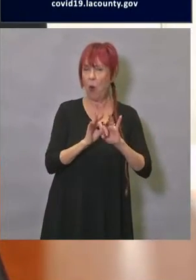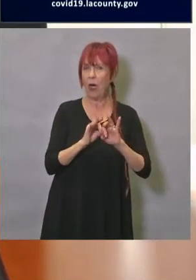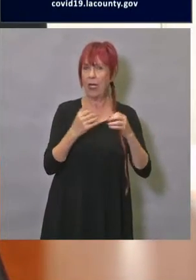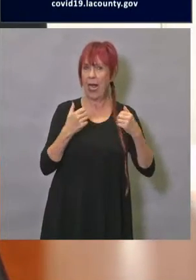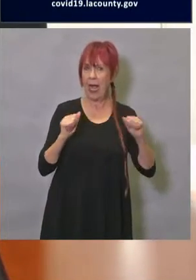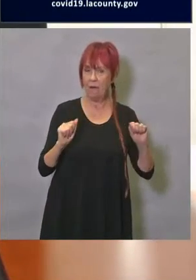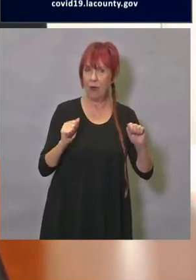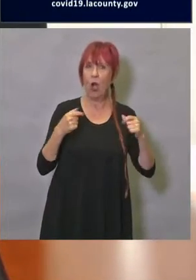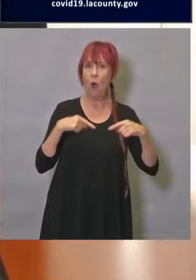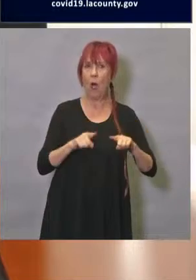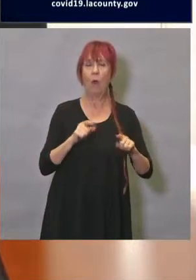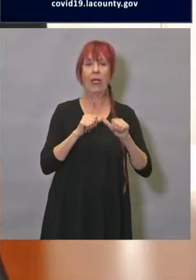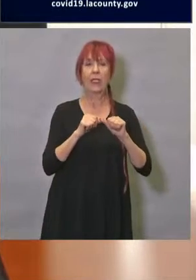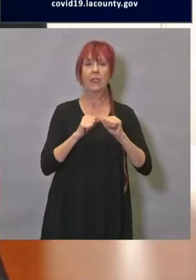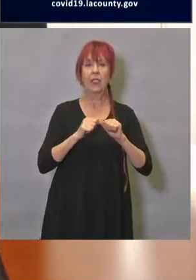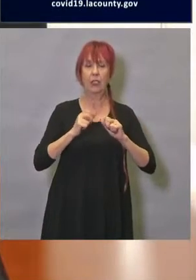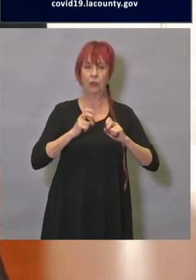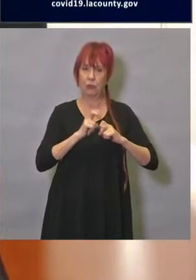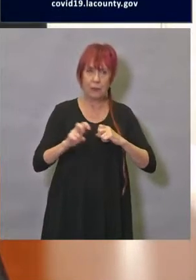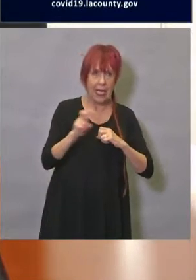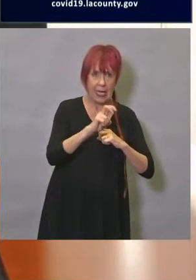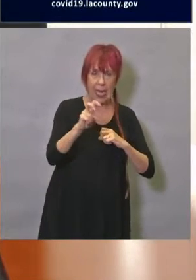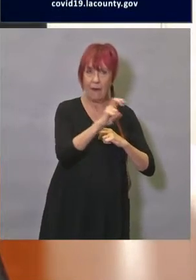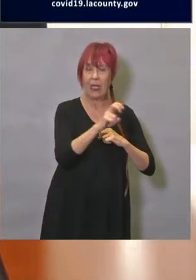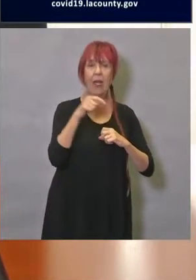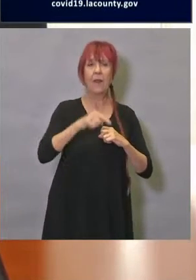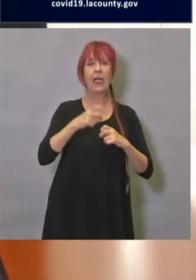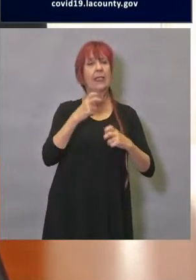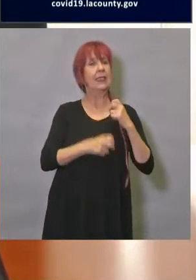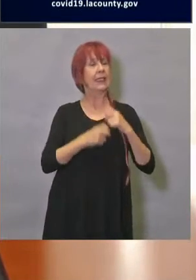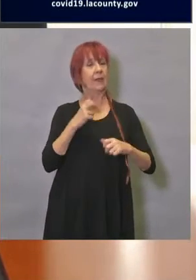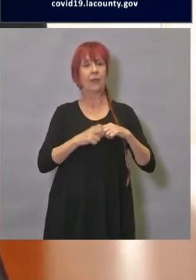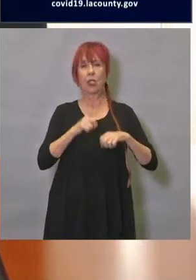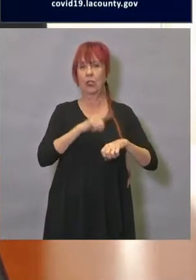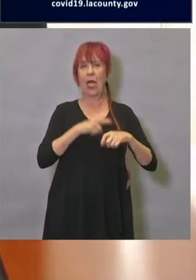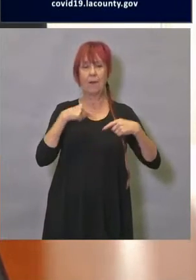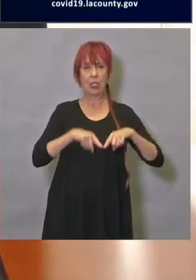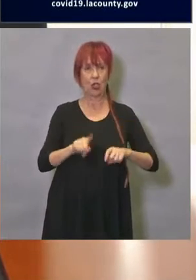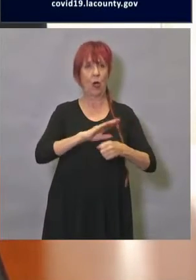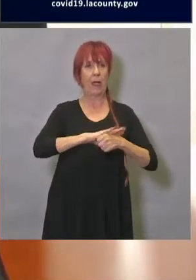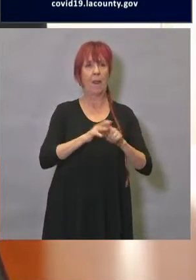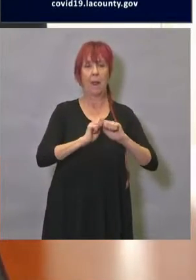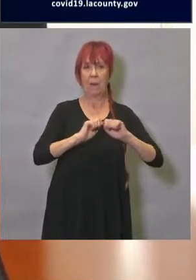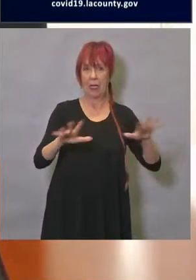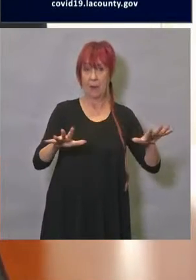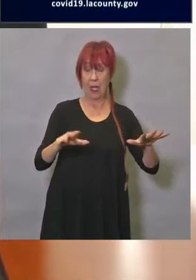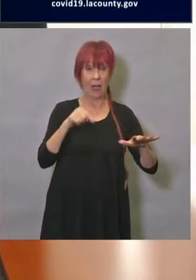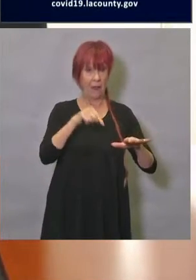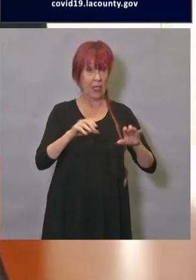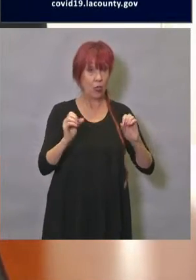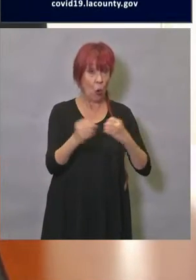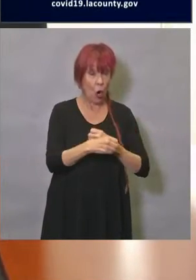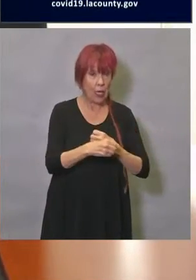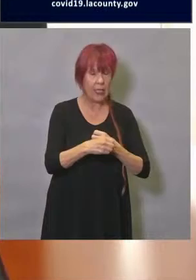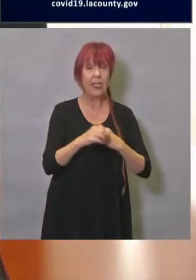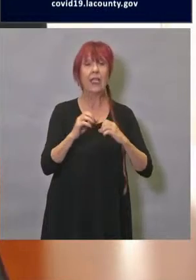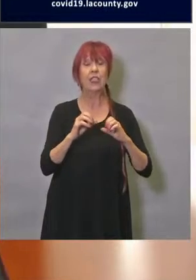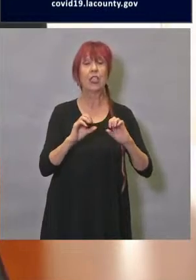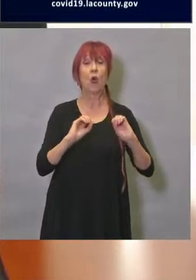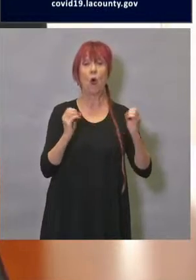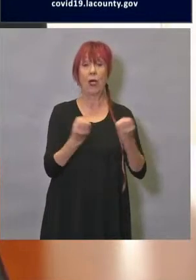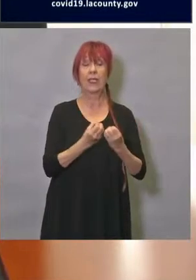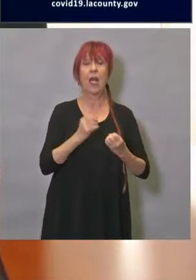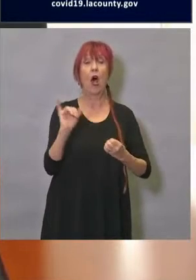continue to navigate these very difficult times throughout the course of the pandemic. The organization has also hosted pop-up